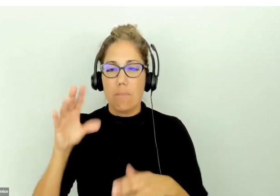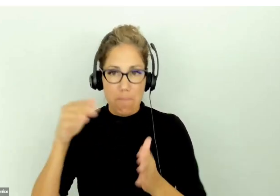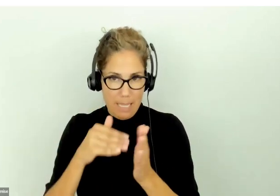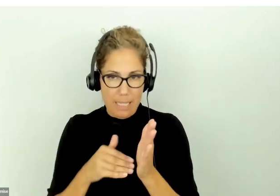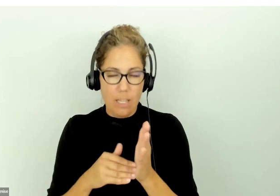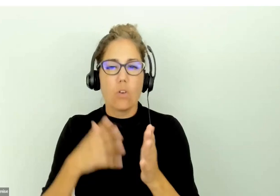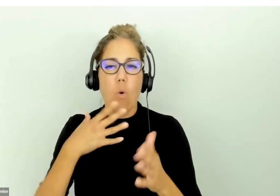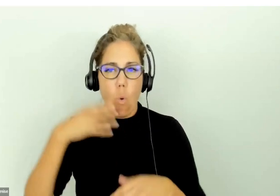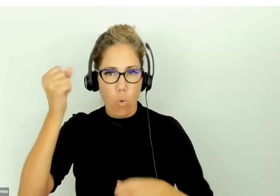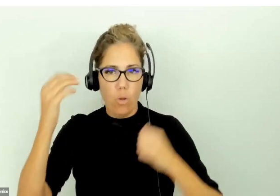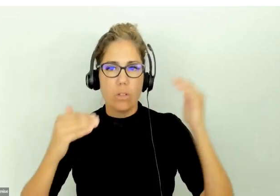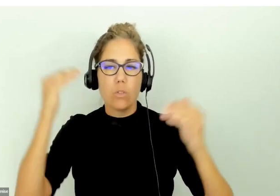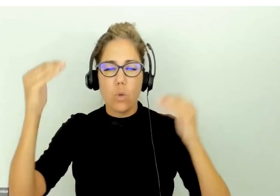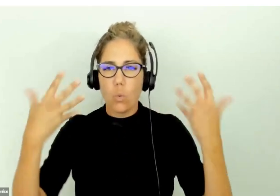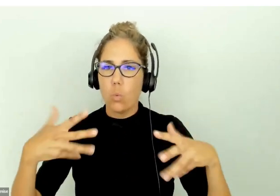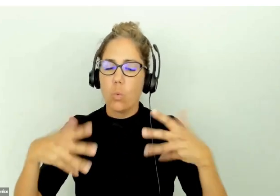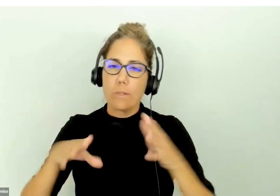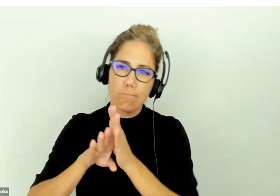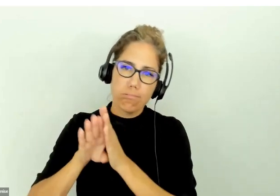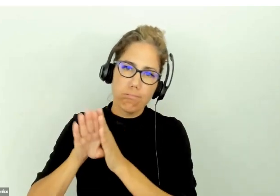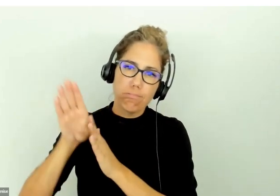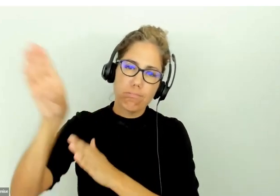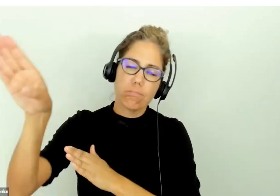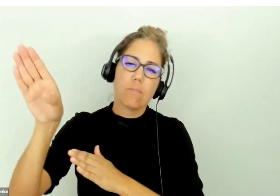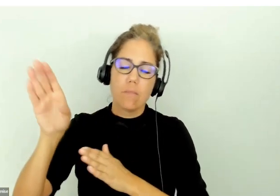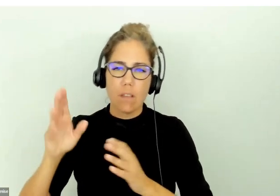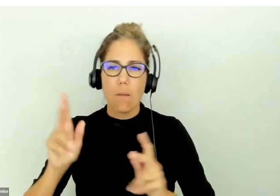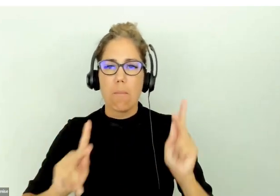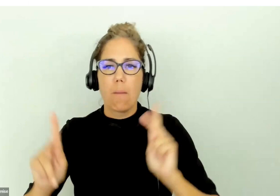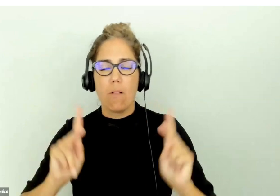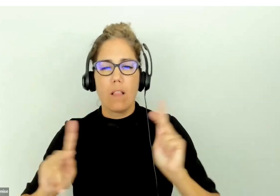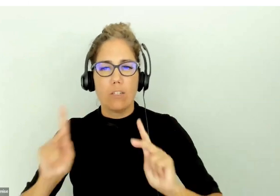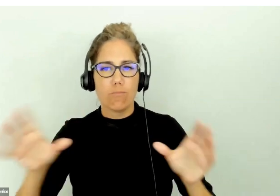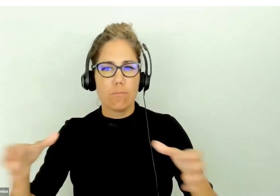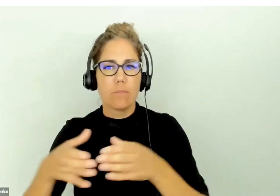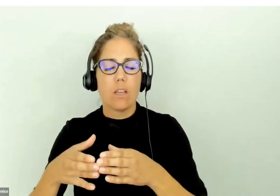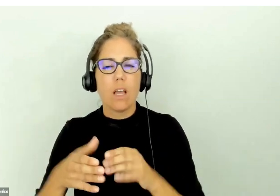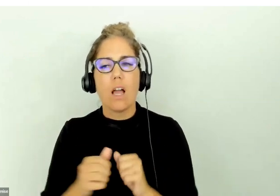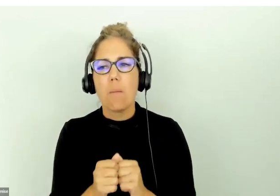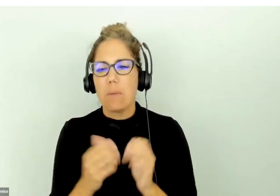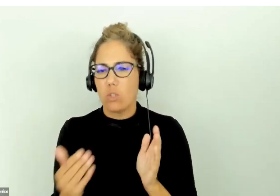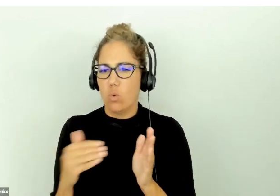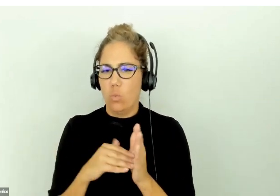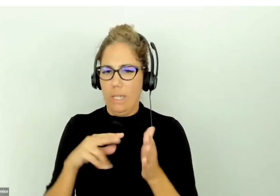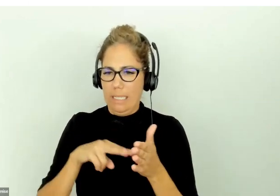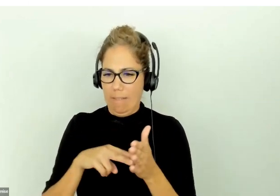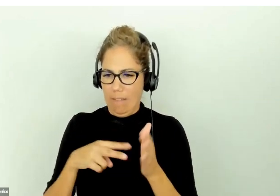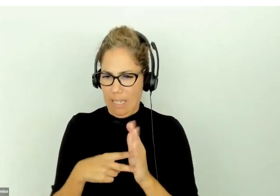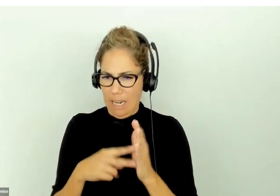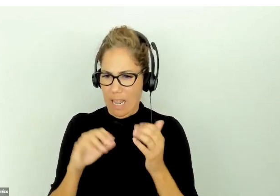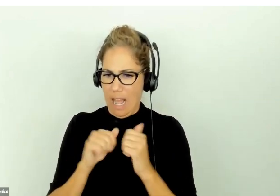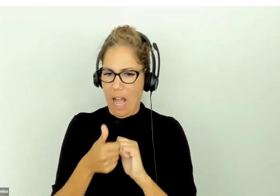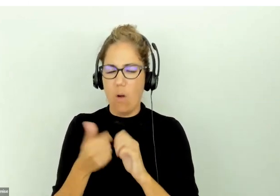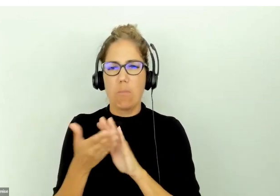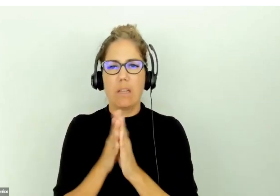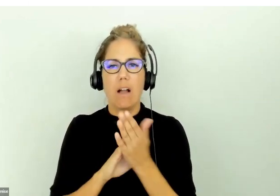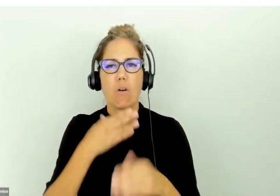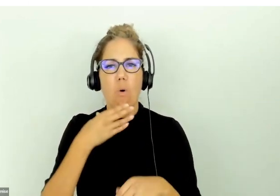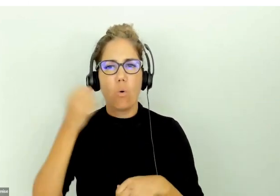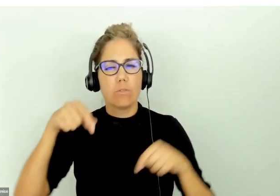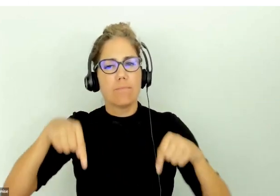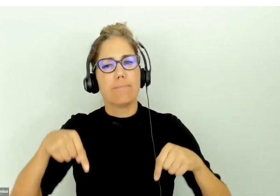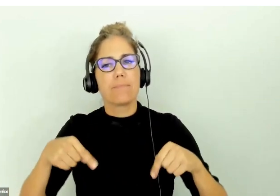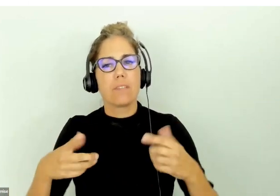older adults and a rapidly growing population, but they're redefining what it means to age in America. Many now